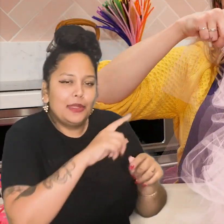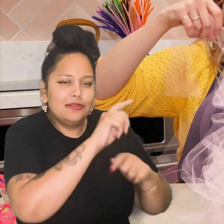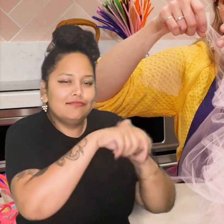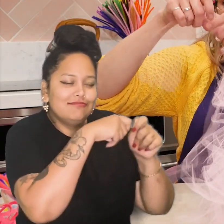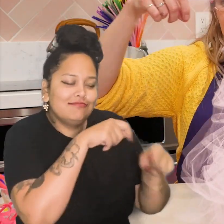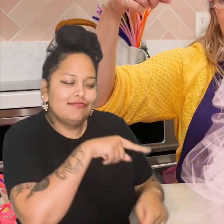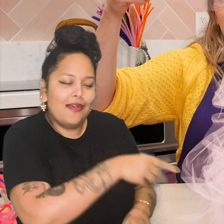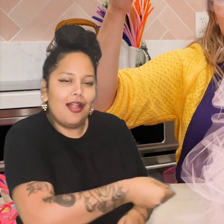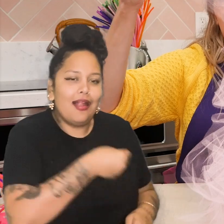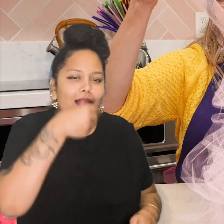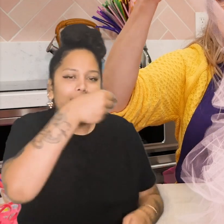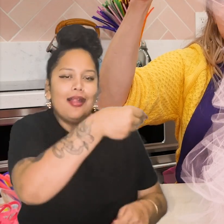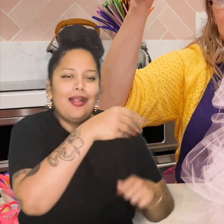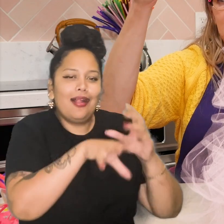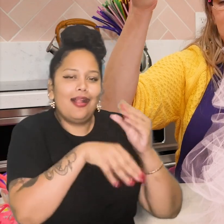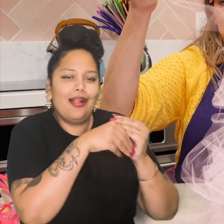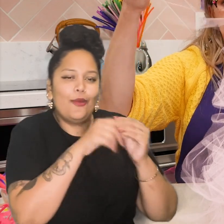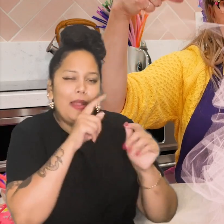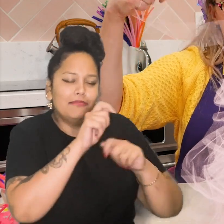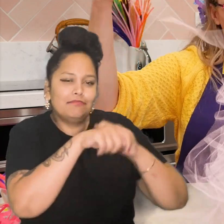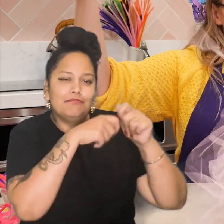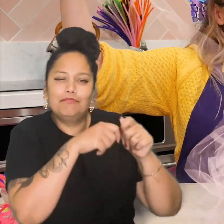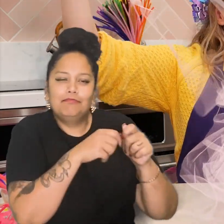And we will pop it right on,